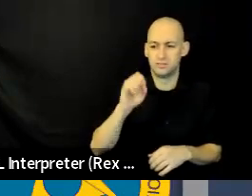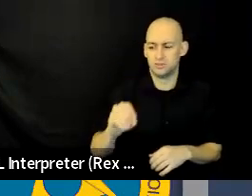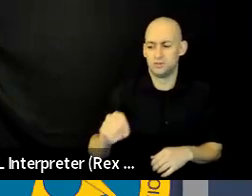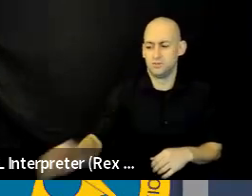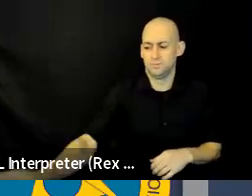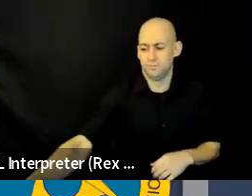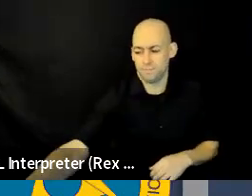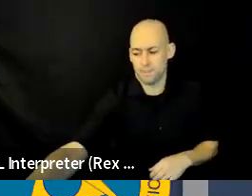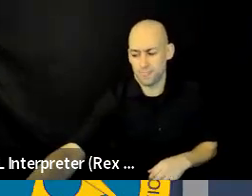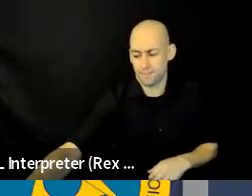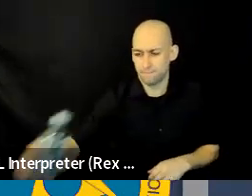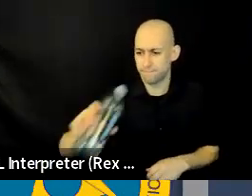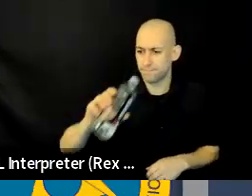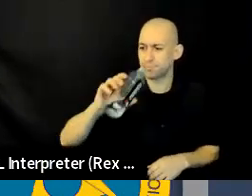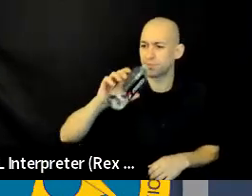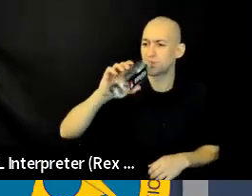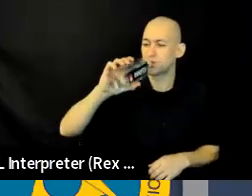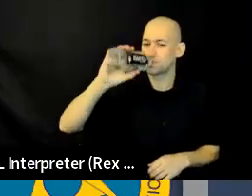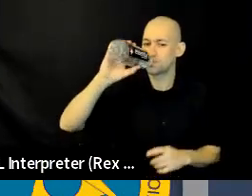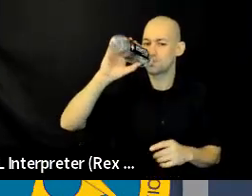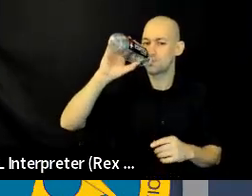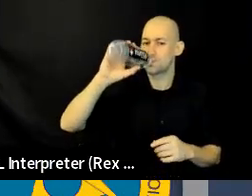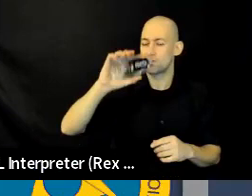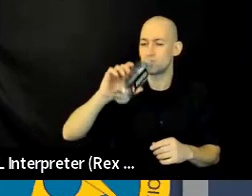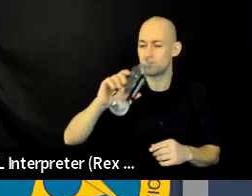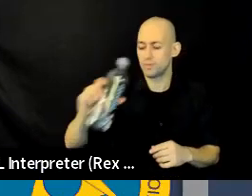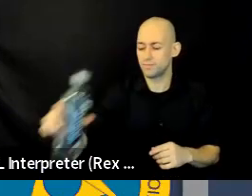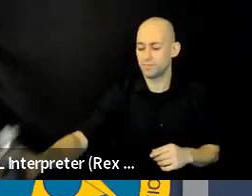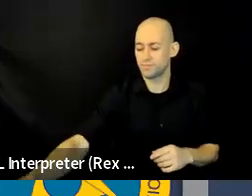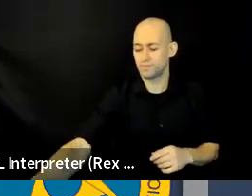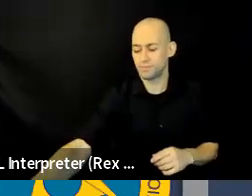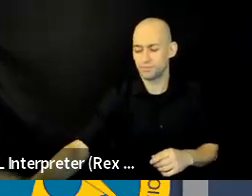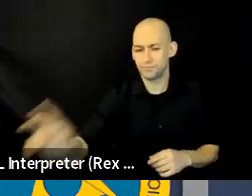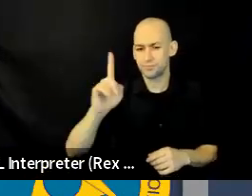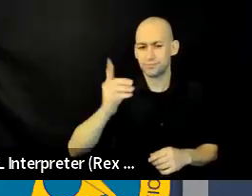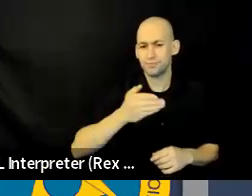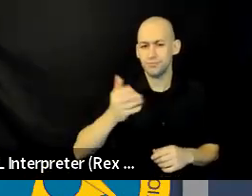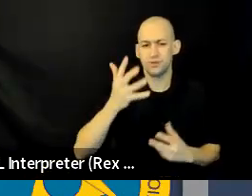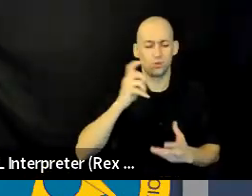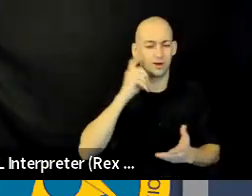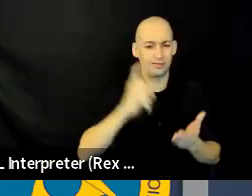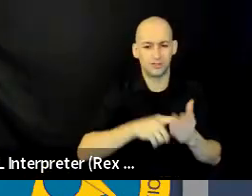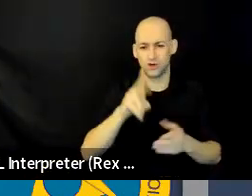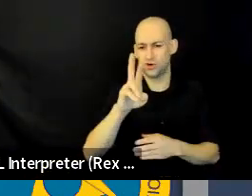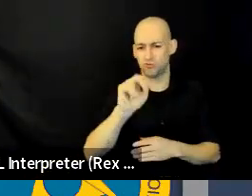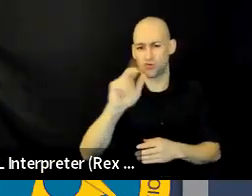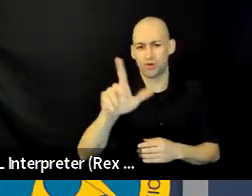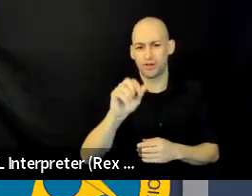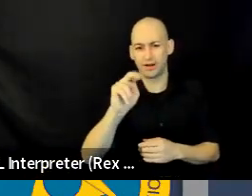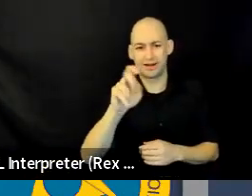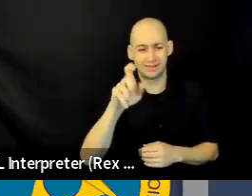one of the things I do want to acknowledge is, I think that rural context is real, and we need to make sure that we're taking a look at